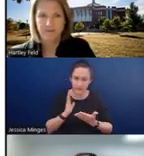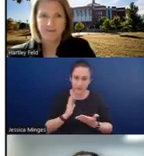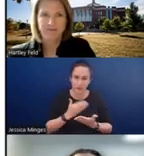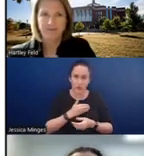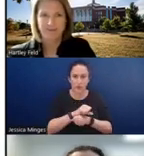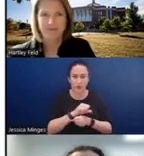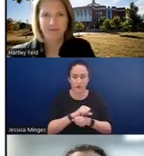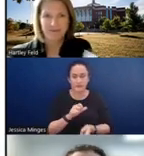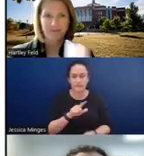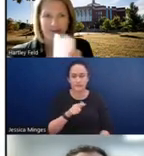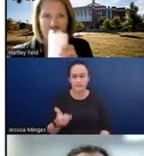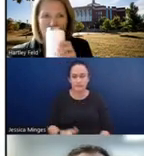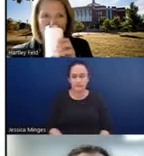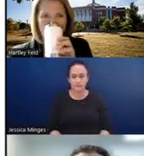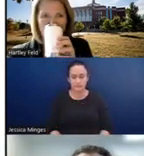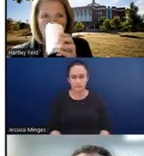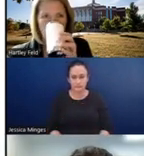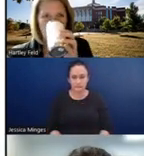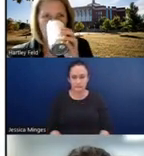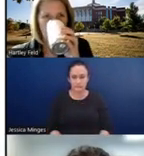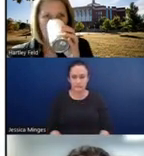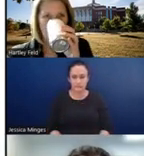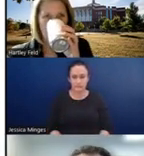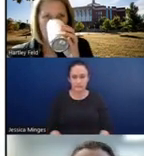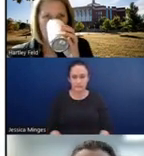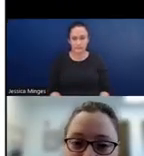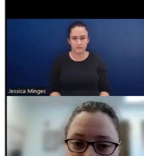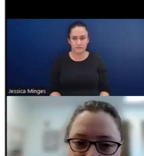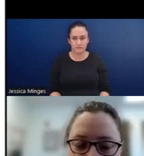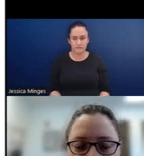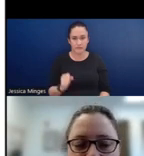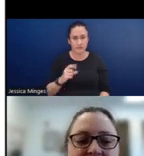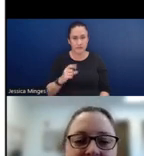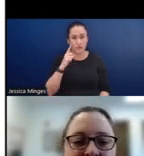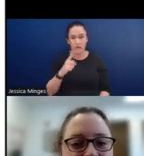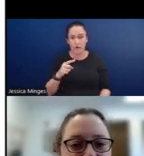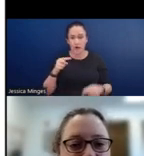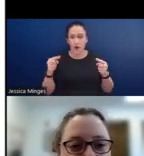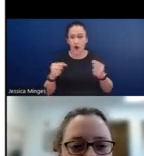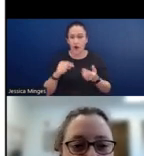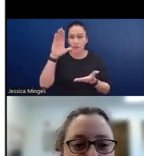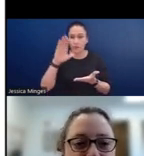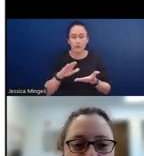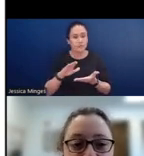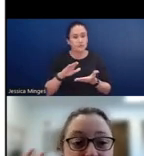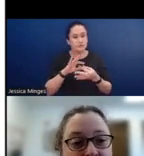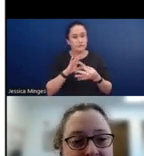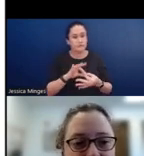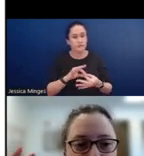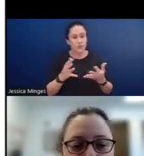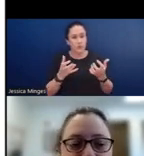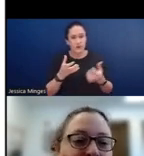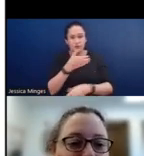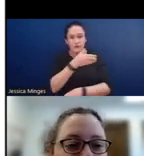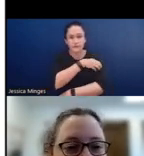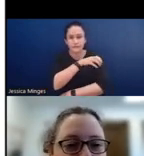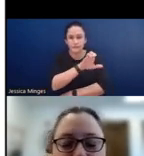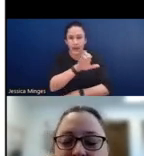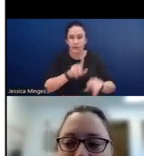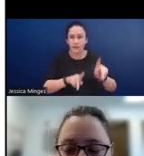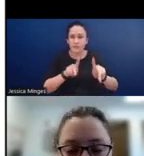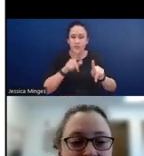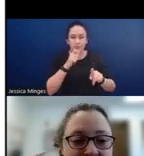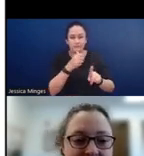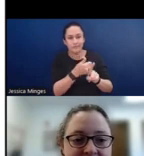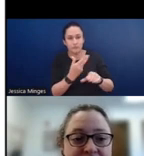you. And so in the spirit of harm reduction, in terms of wanting to empower people who use drugs and